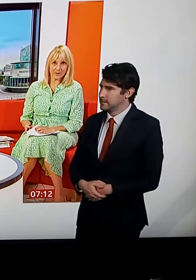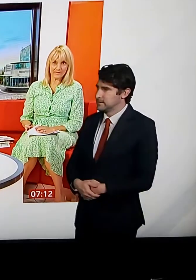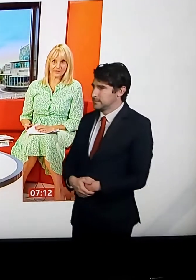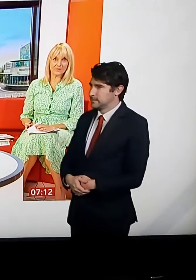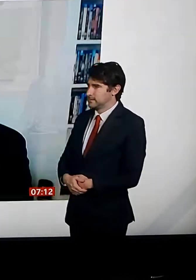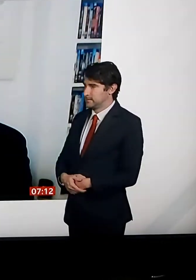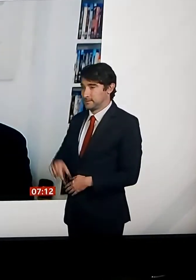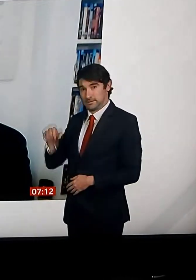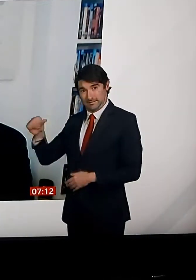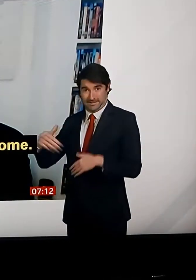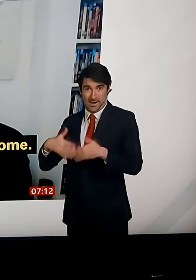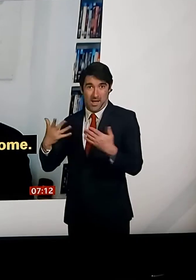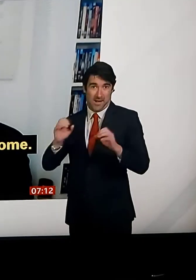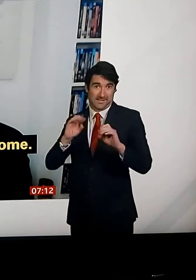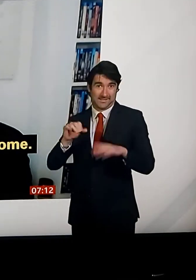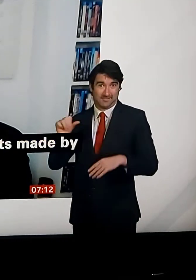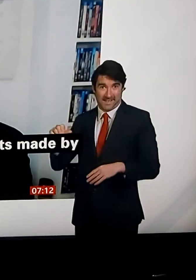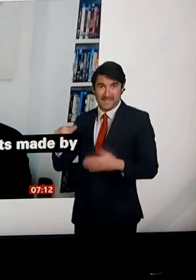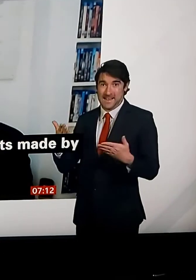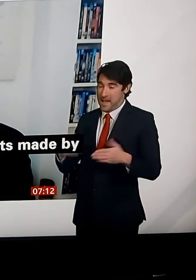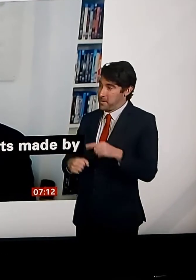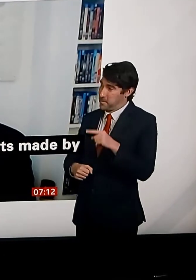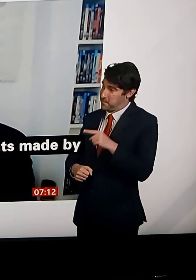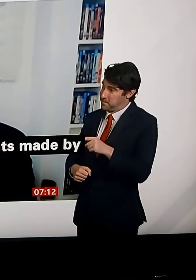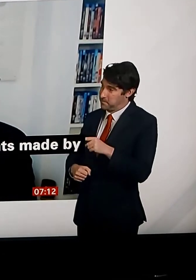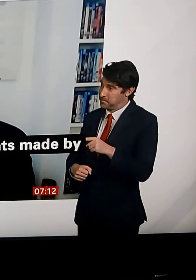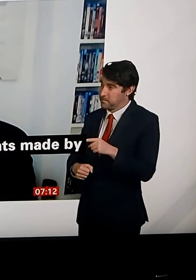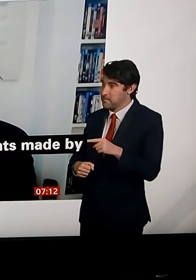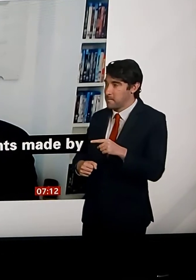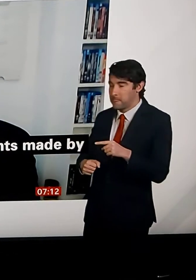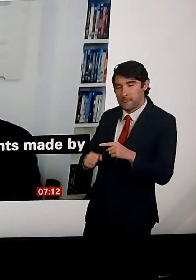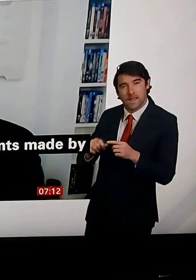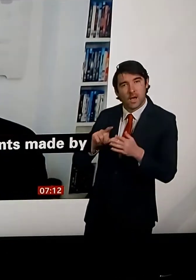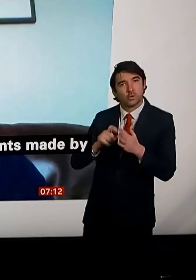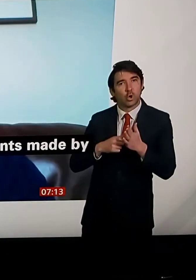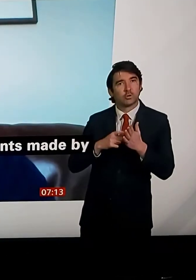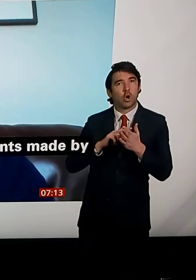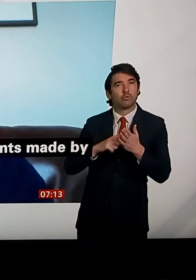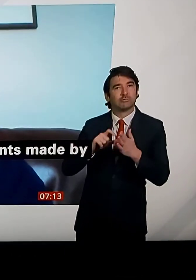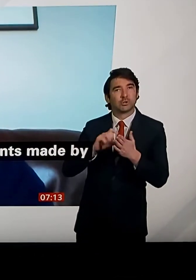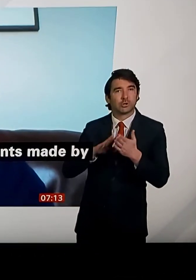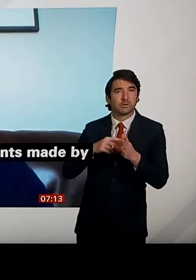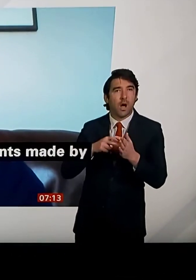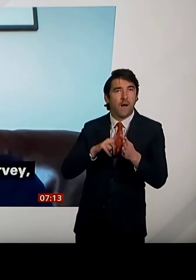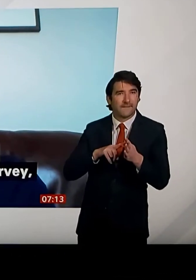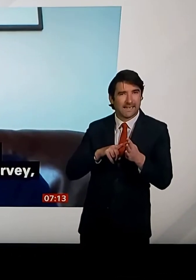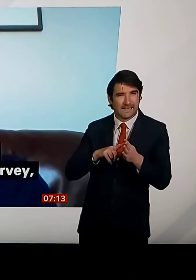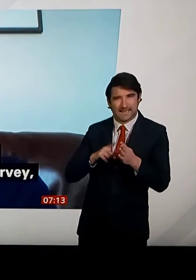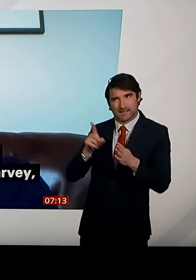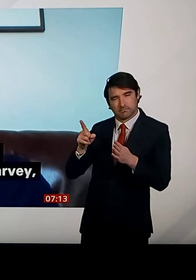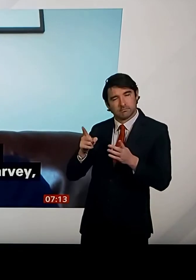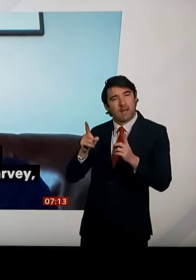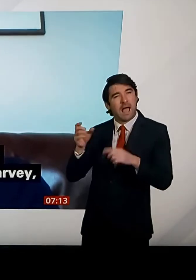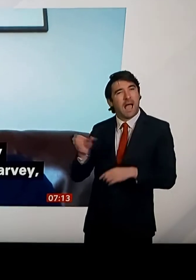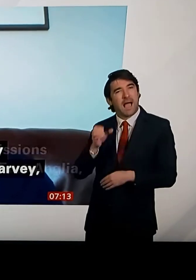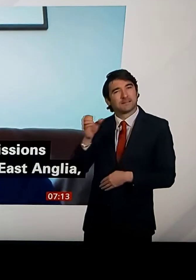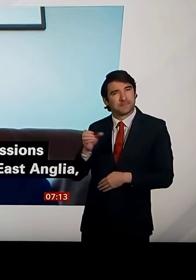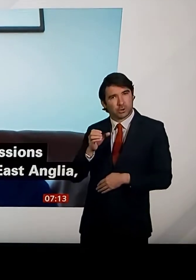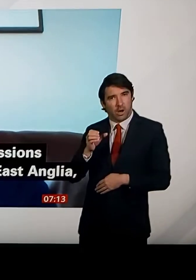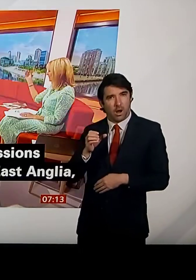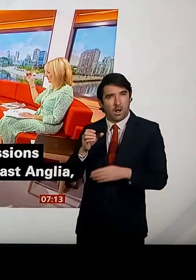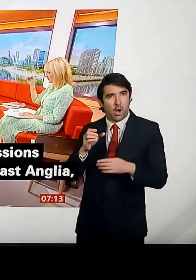joined now by Professor Richard Harvey, Director of Admissions at the University of East Anglia, and Angela Gardliner, the Director of Student Services at the University of Hull.